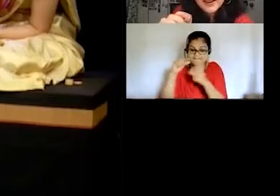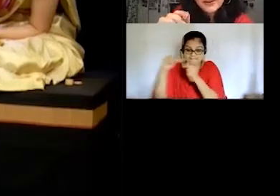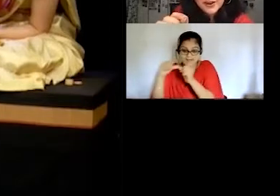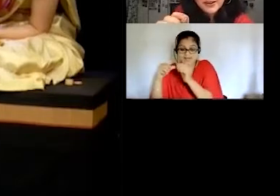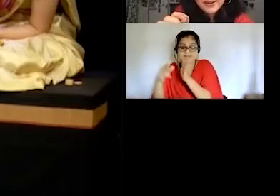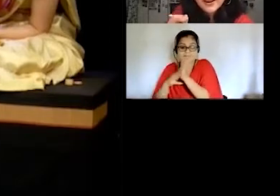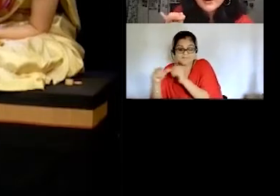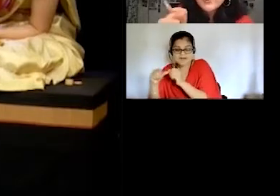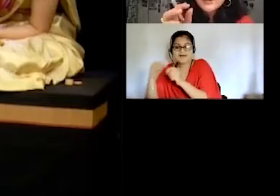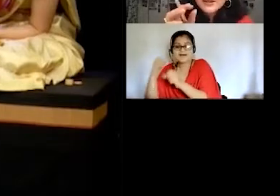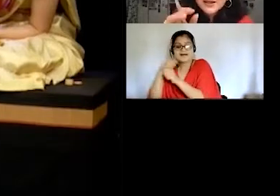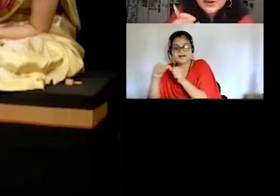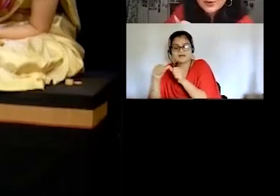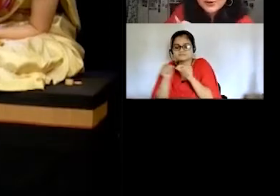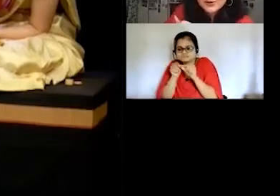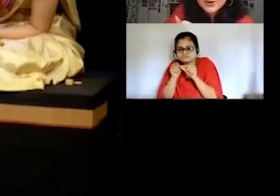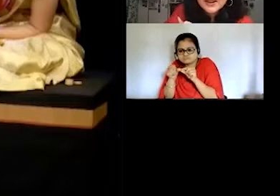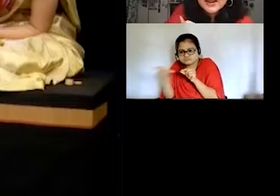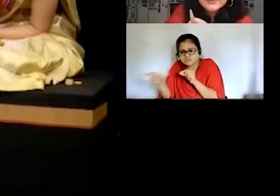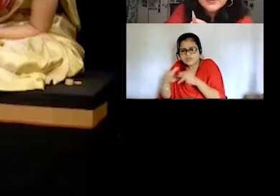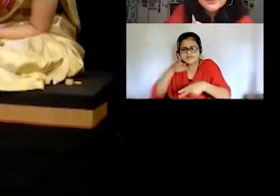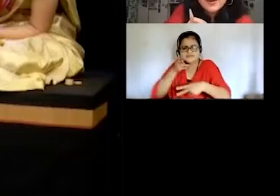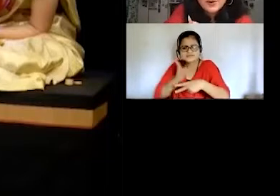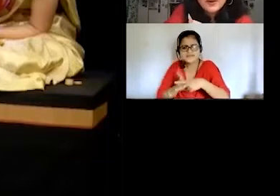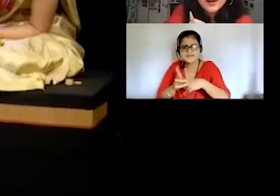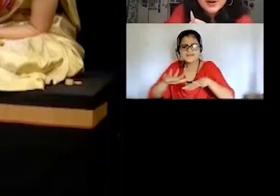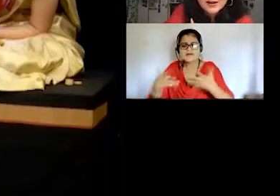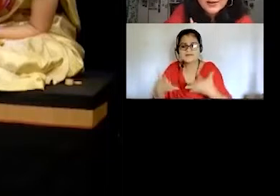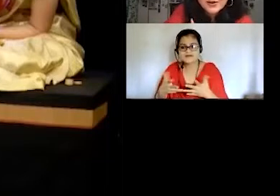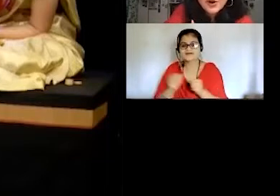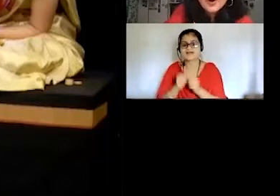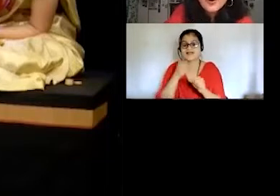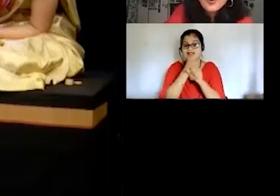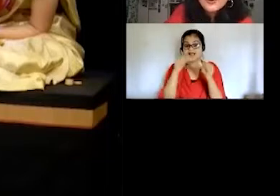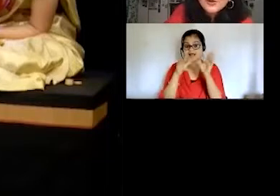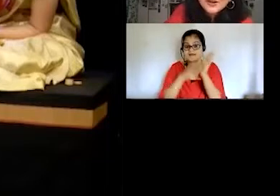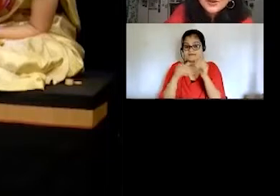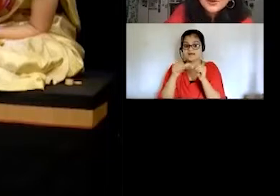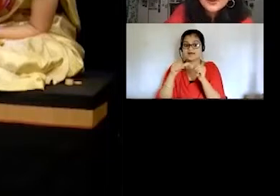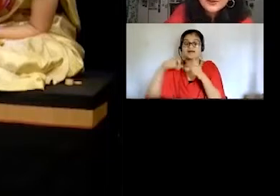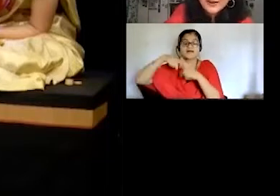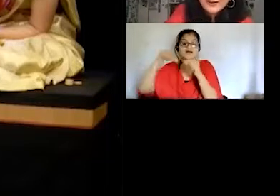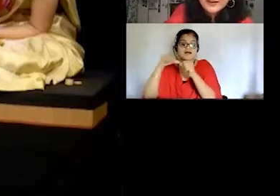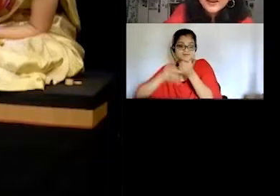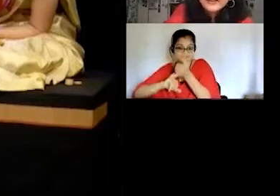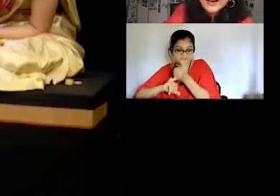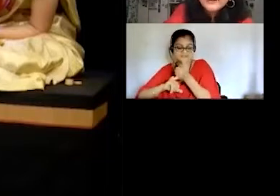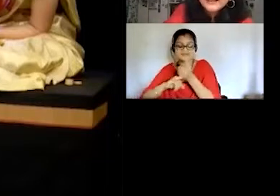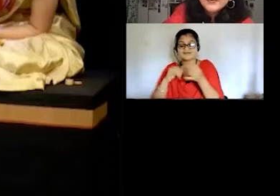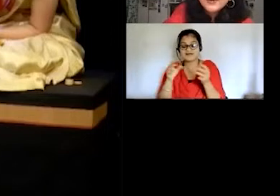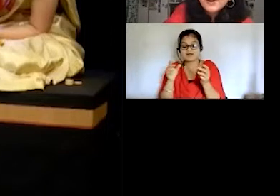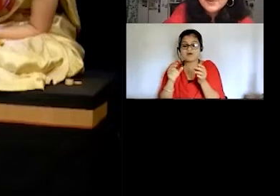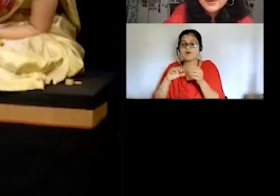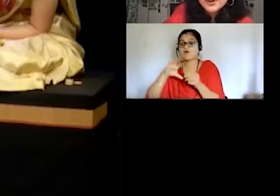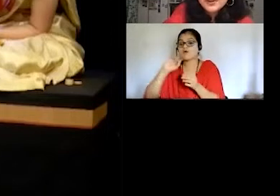ga, and re, and how he stays on the notes. These are called gamakas or ornamentation of the raga and give